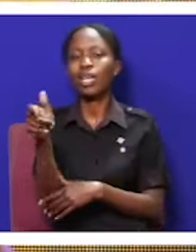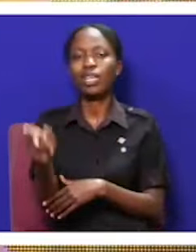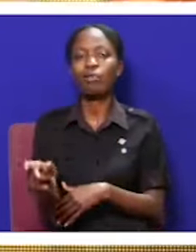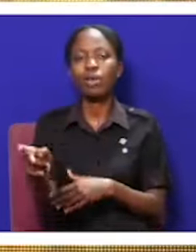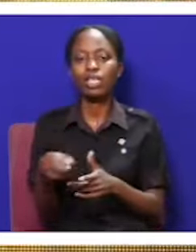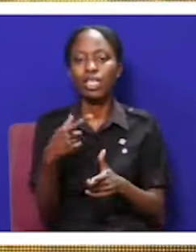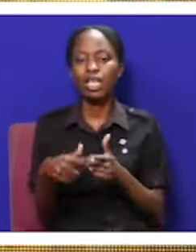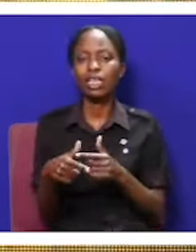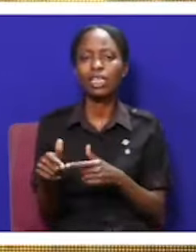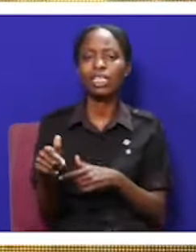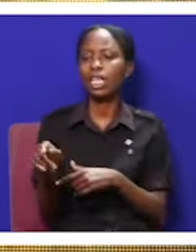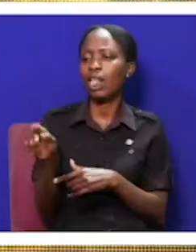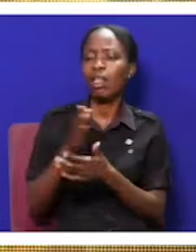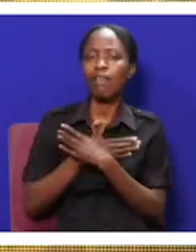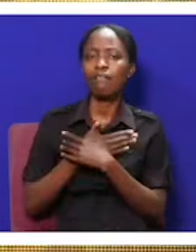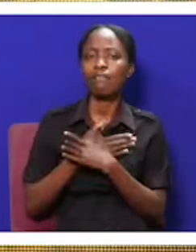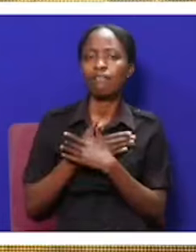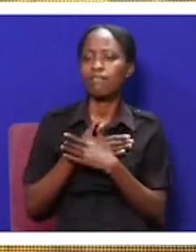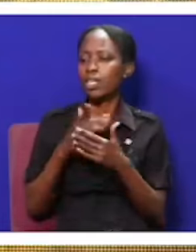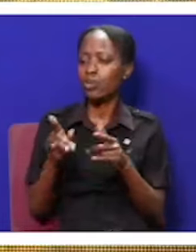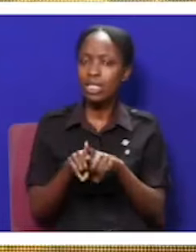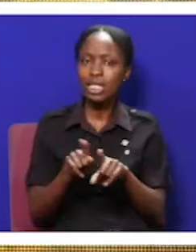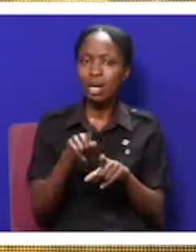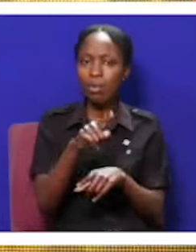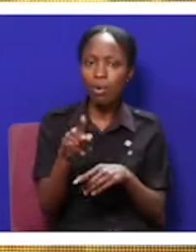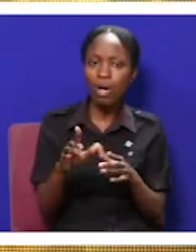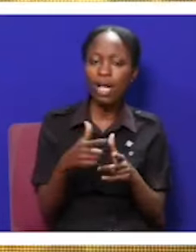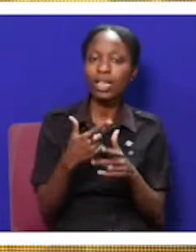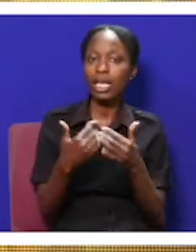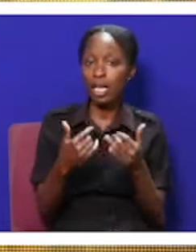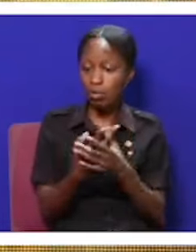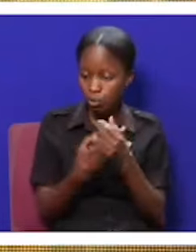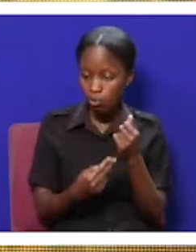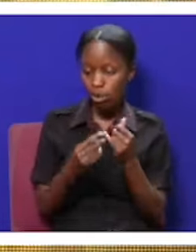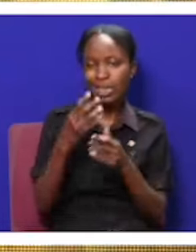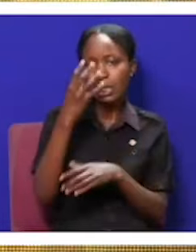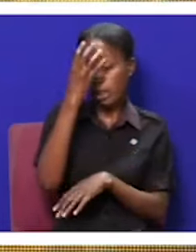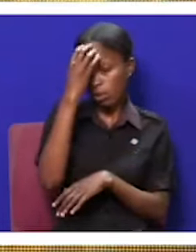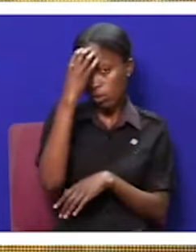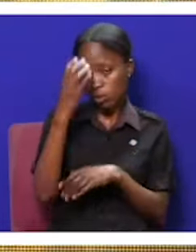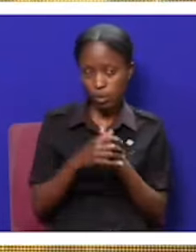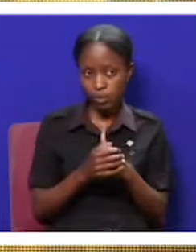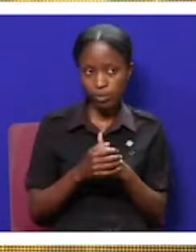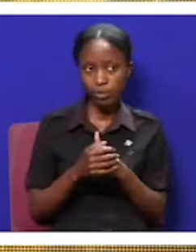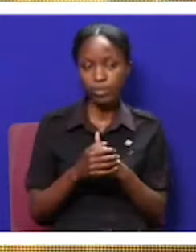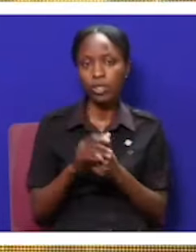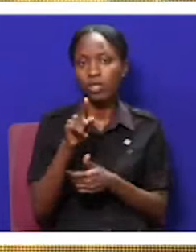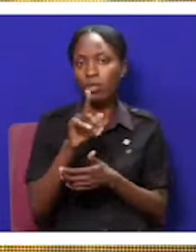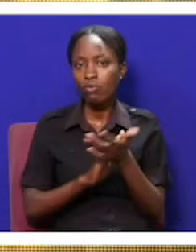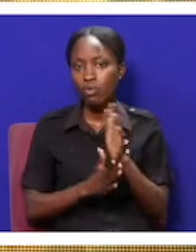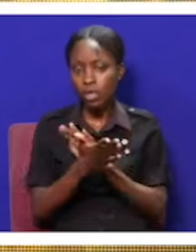and then they offended you back and then you ended up getting mad. Did you